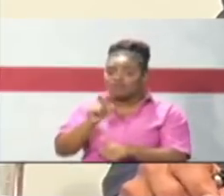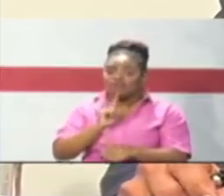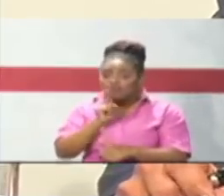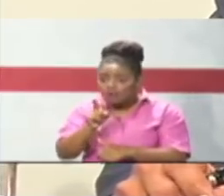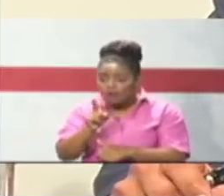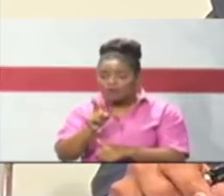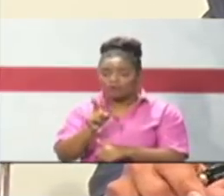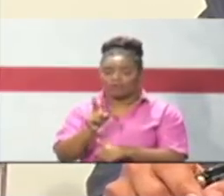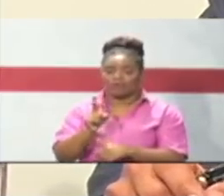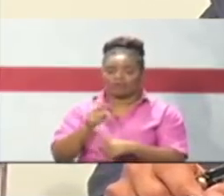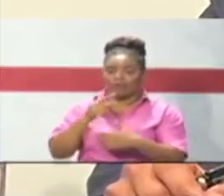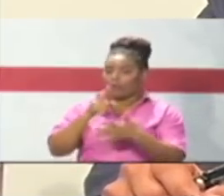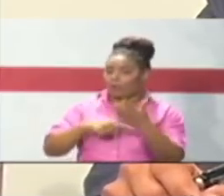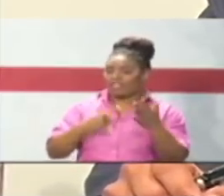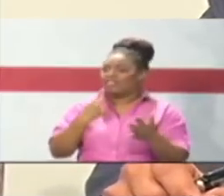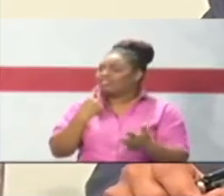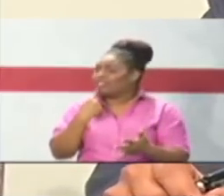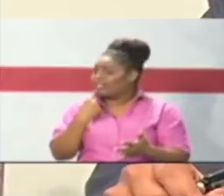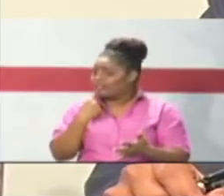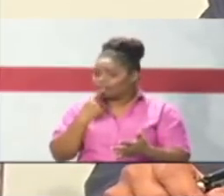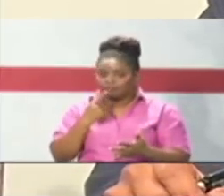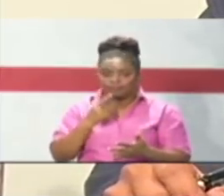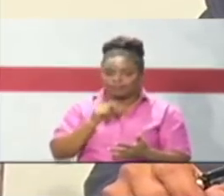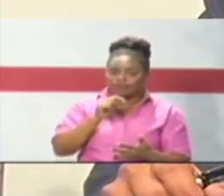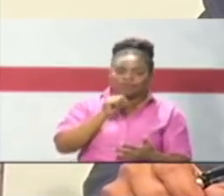was claiming was either true or false.